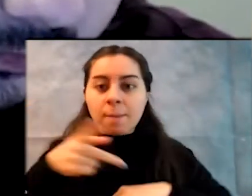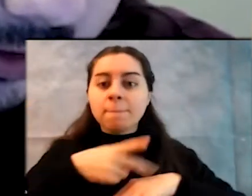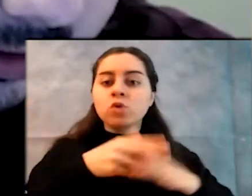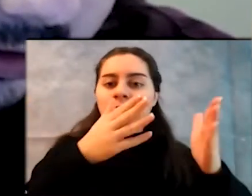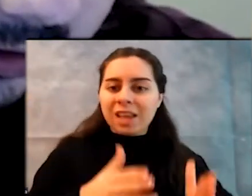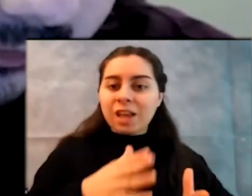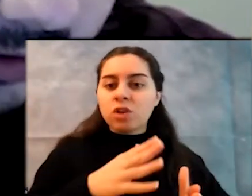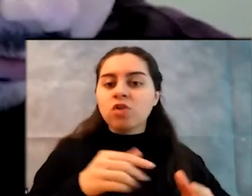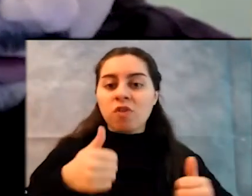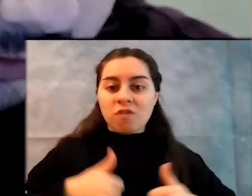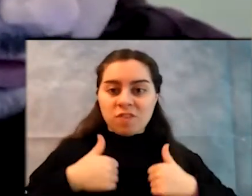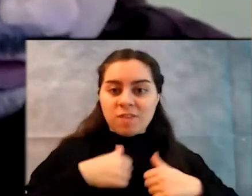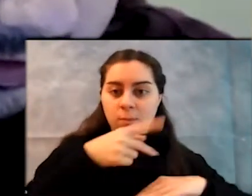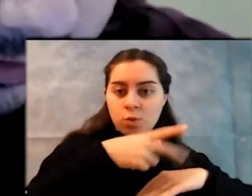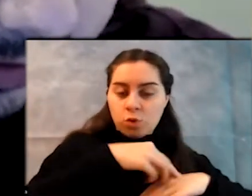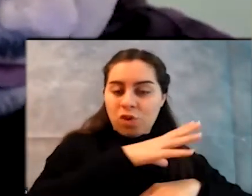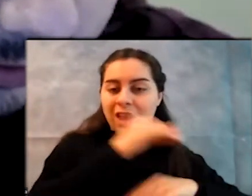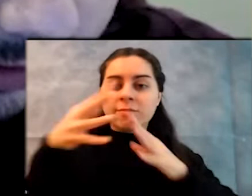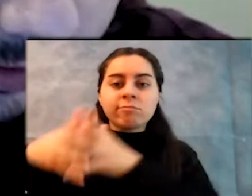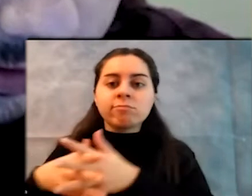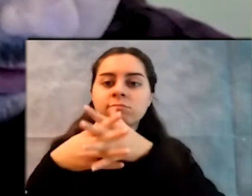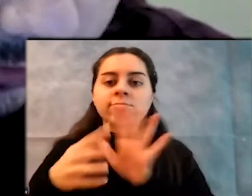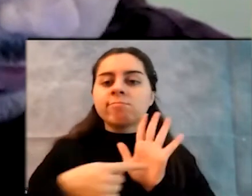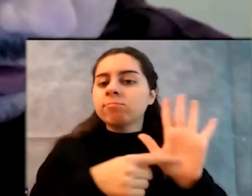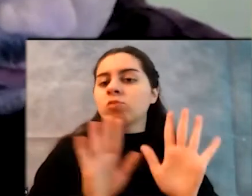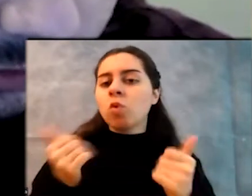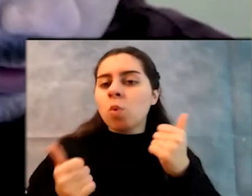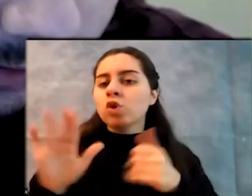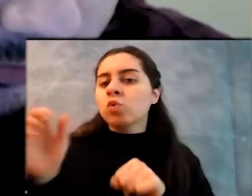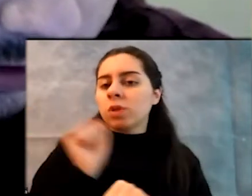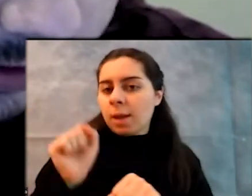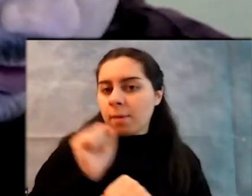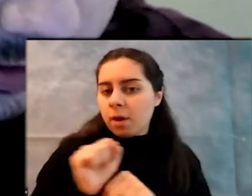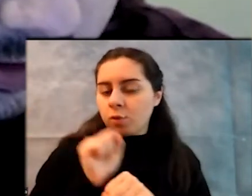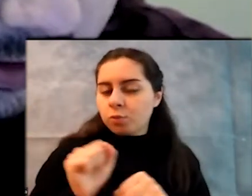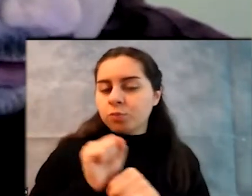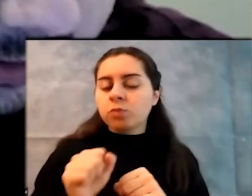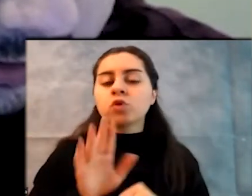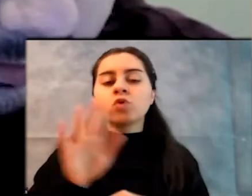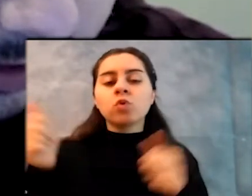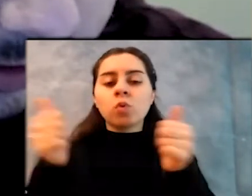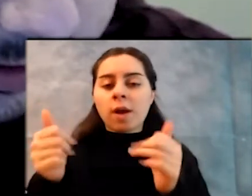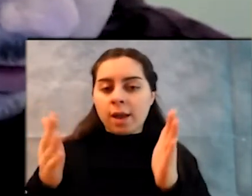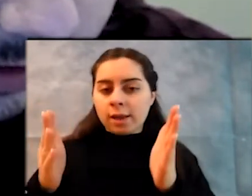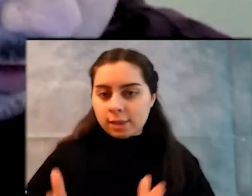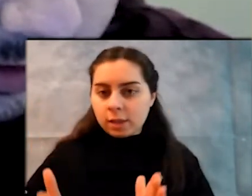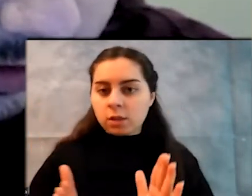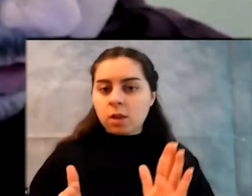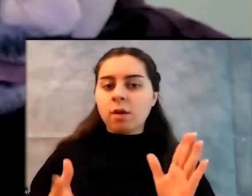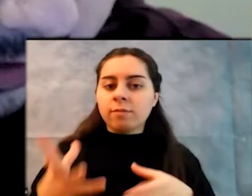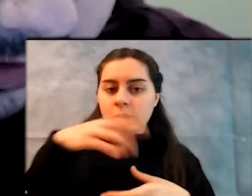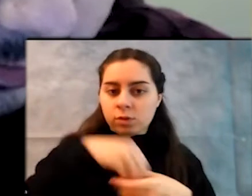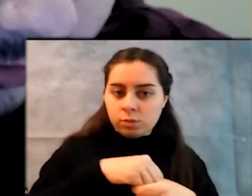Rico. The volume includes an essay by the curators, a conversation between some of the artists conducted by artist